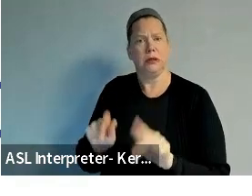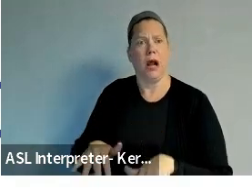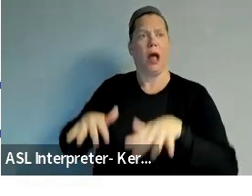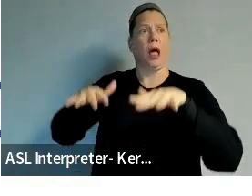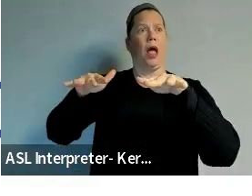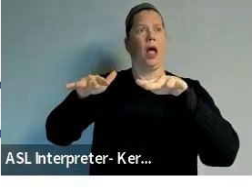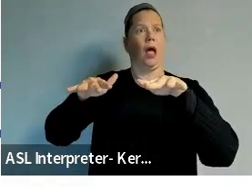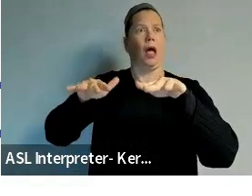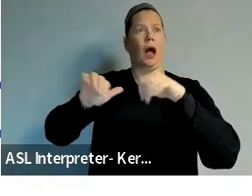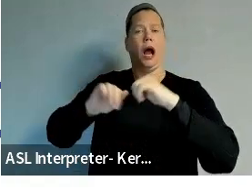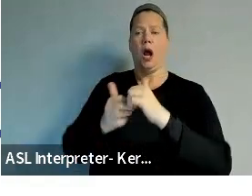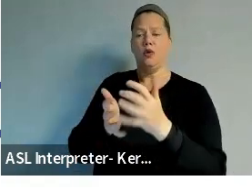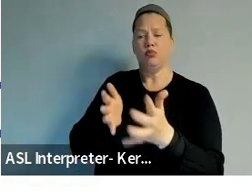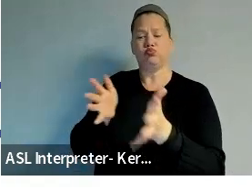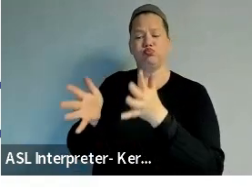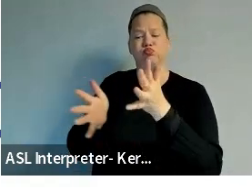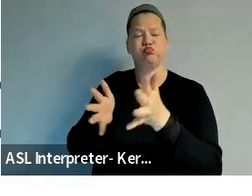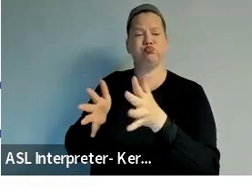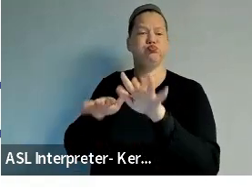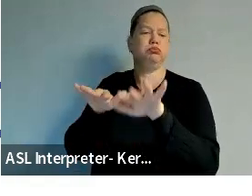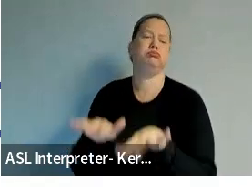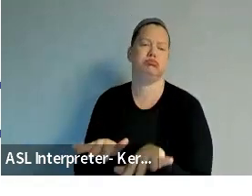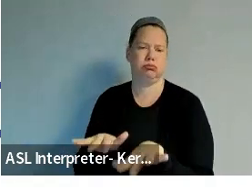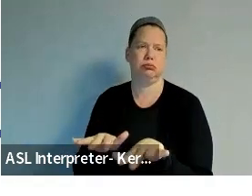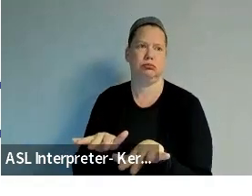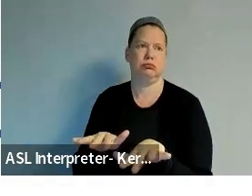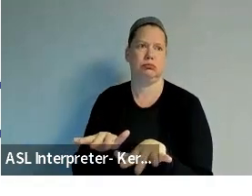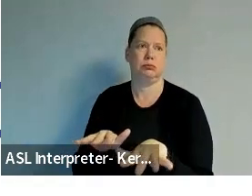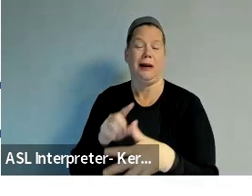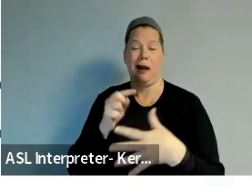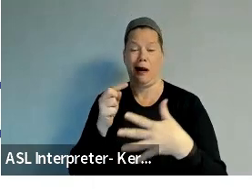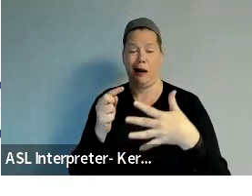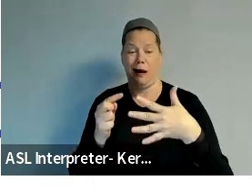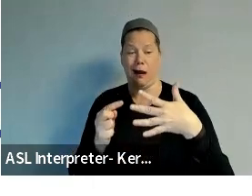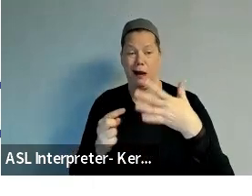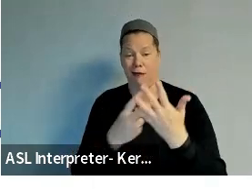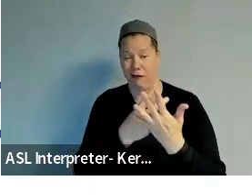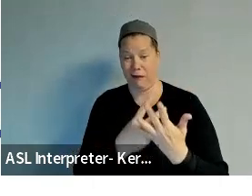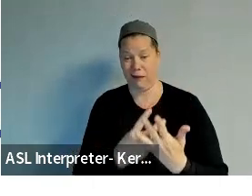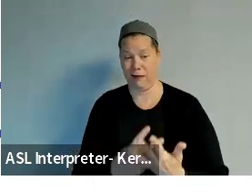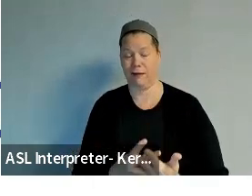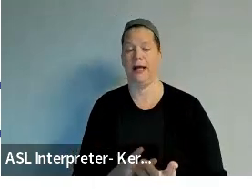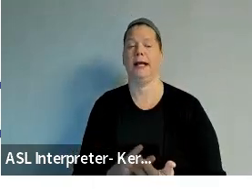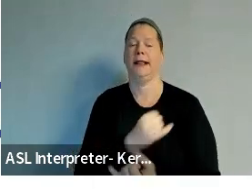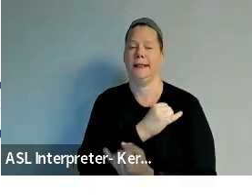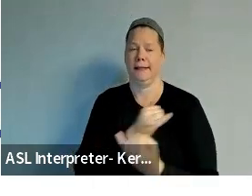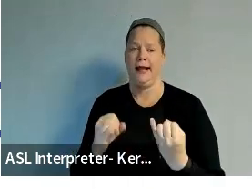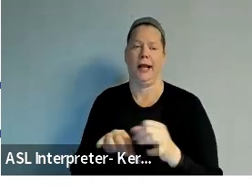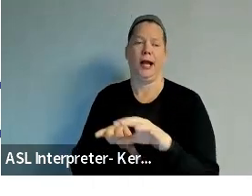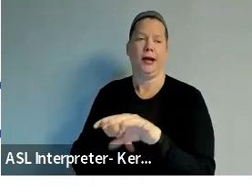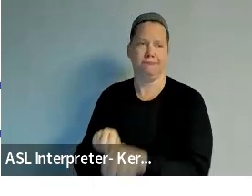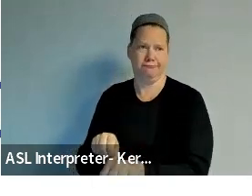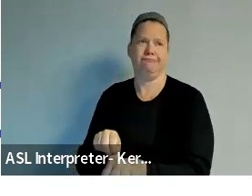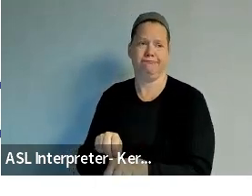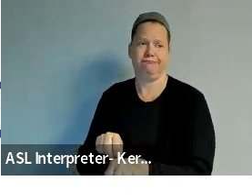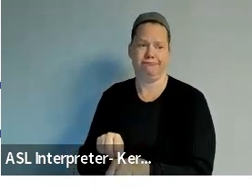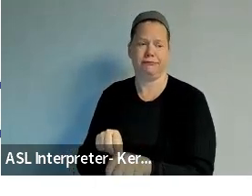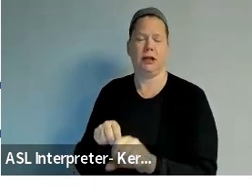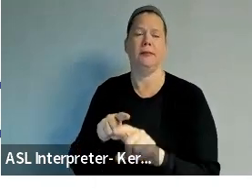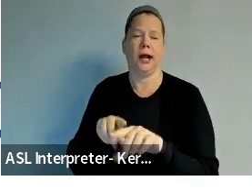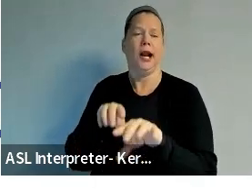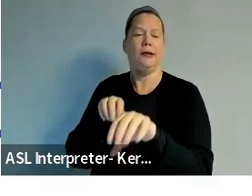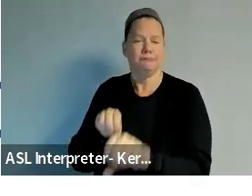and when they have to be used for the safety of the individual or others, providers know how to safely